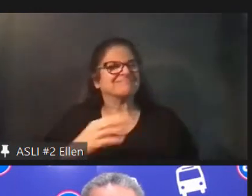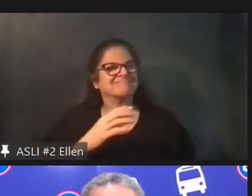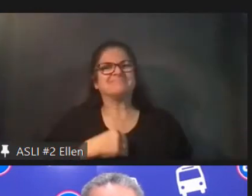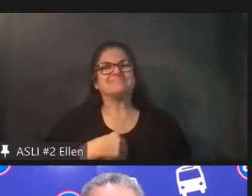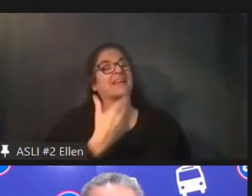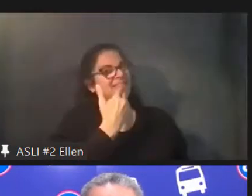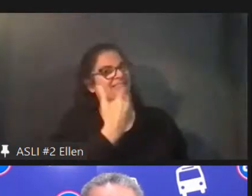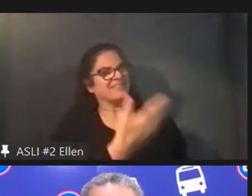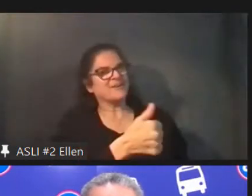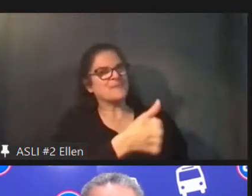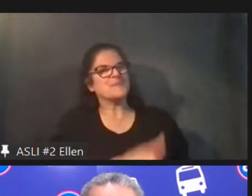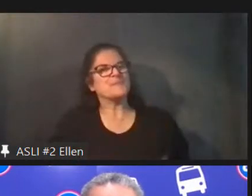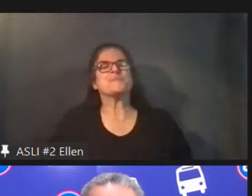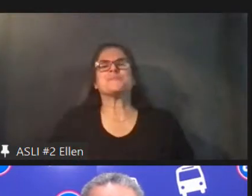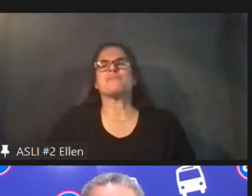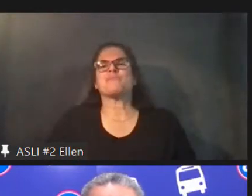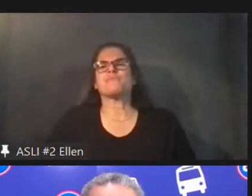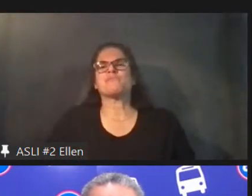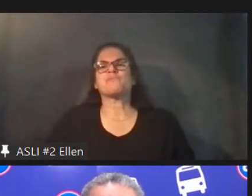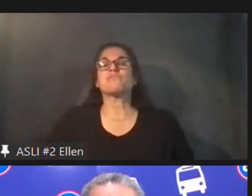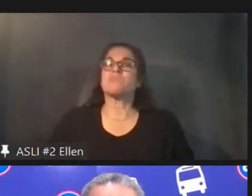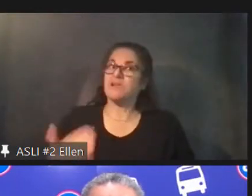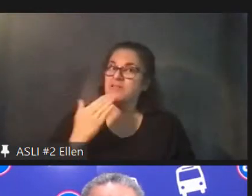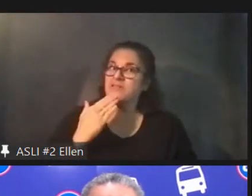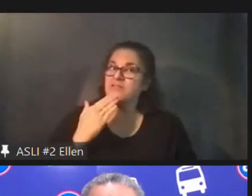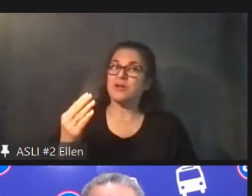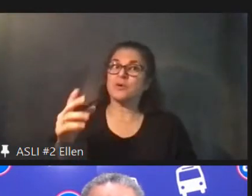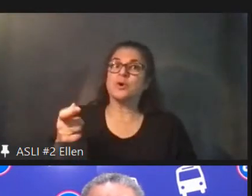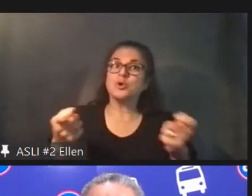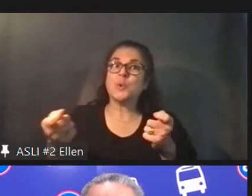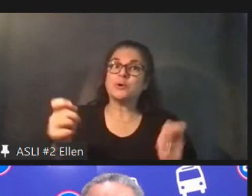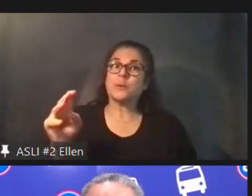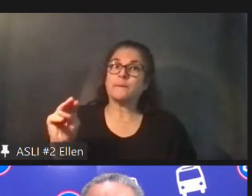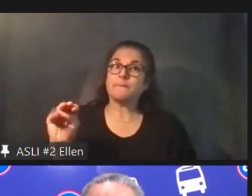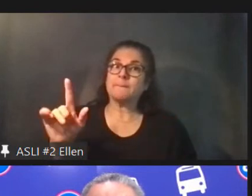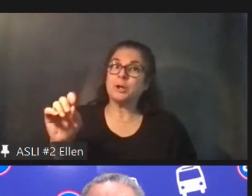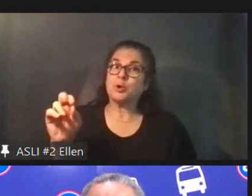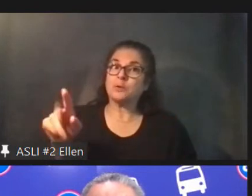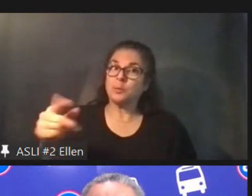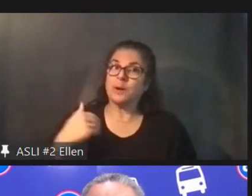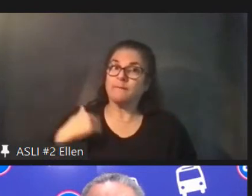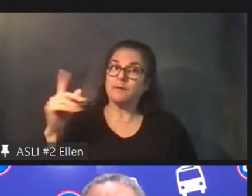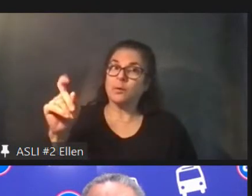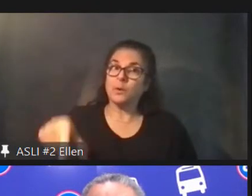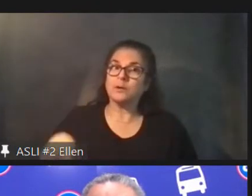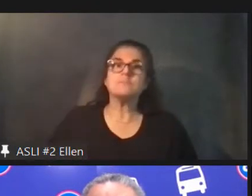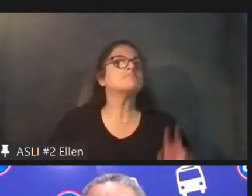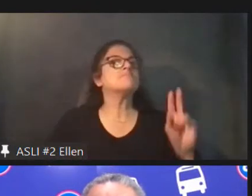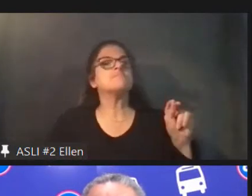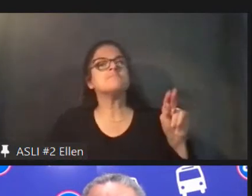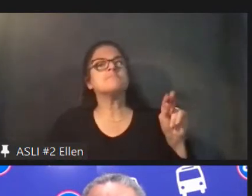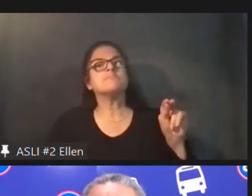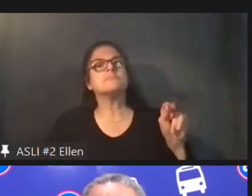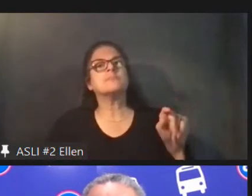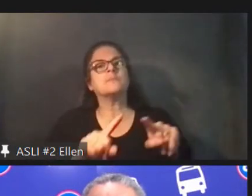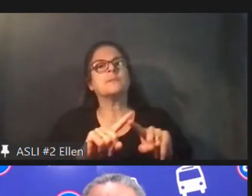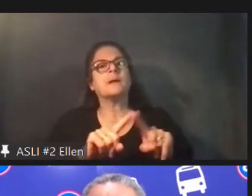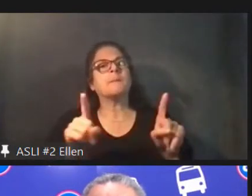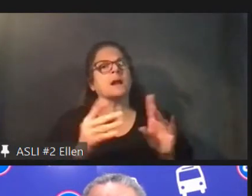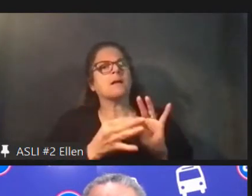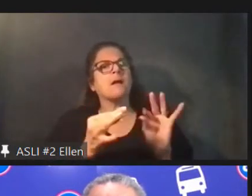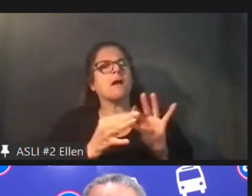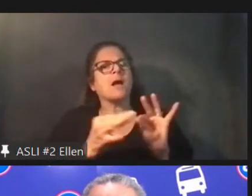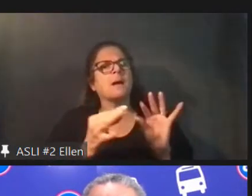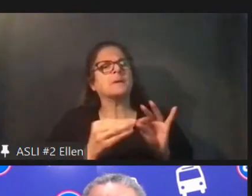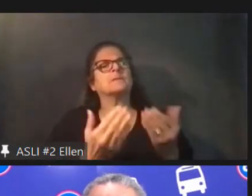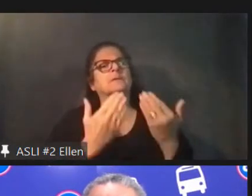you. Thank you. Director Miller, any questions? Well, no, this is just a comment. Want to